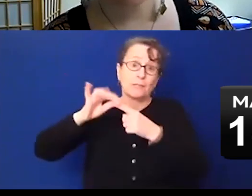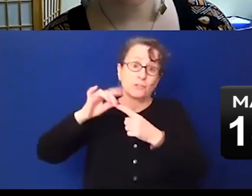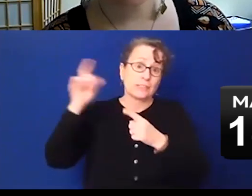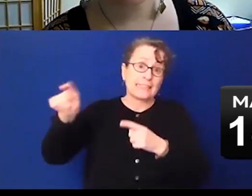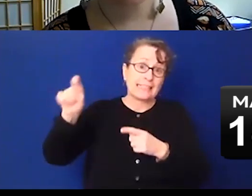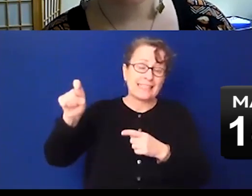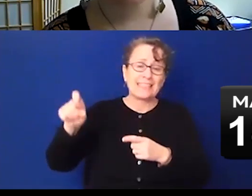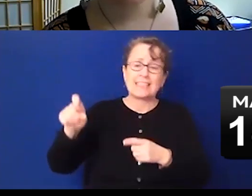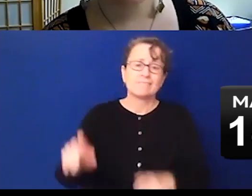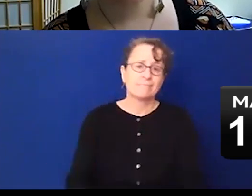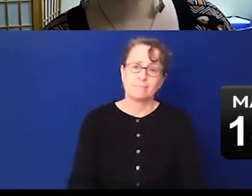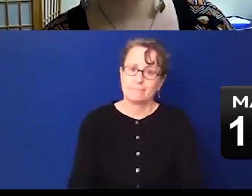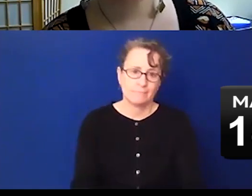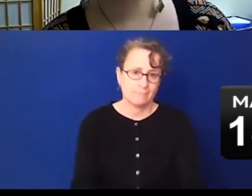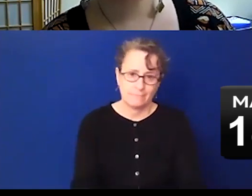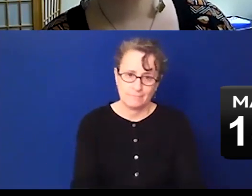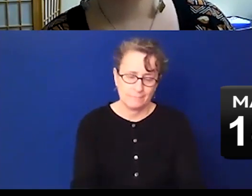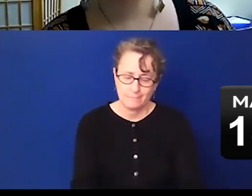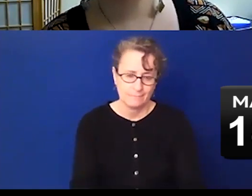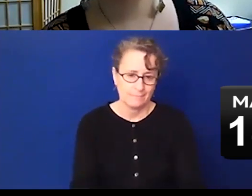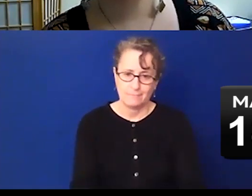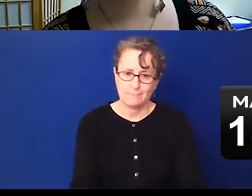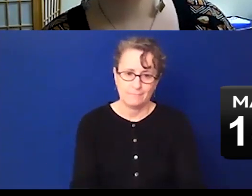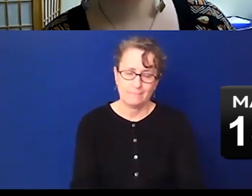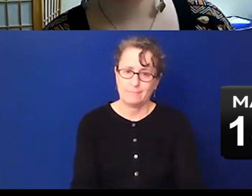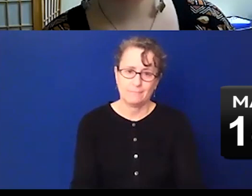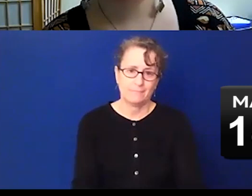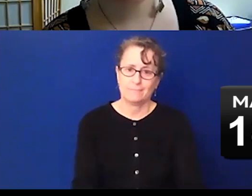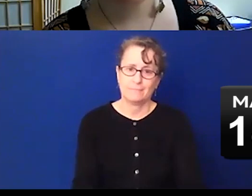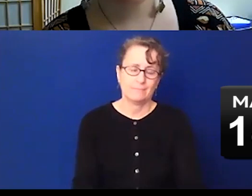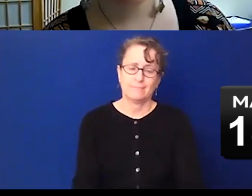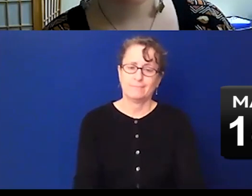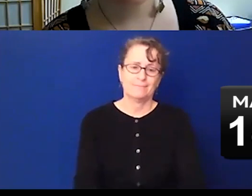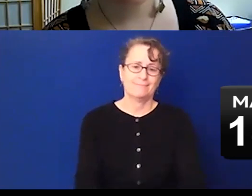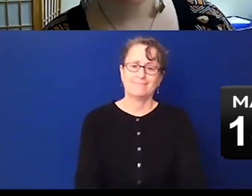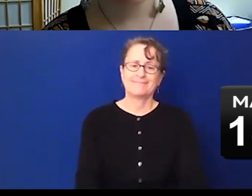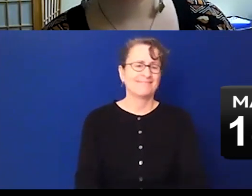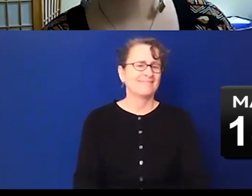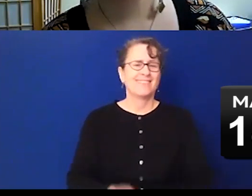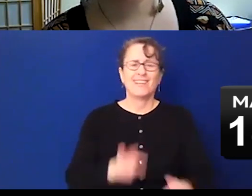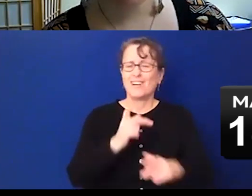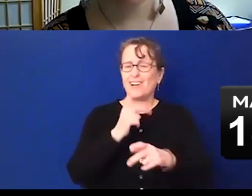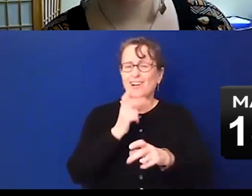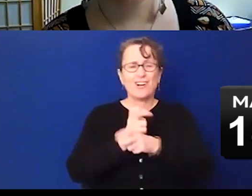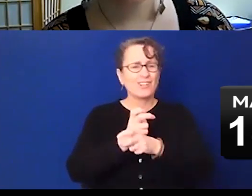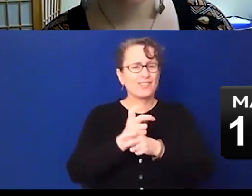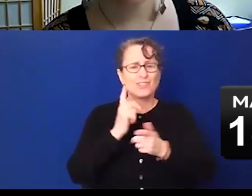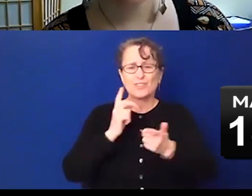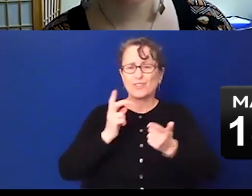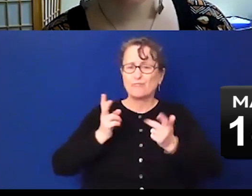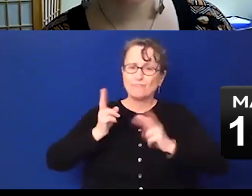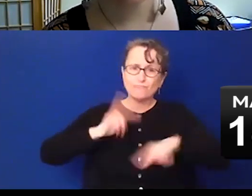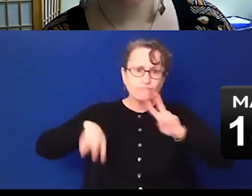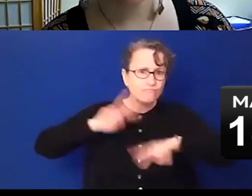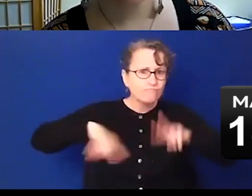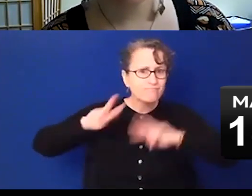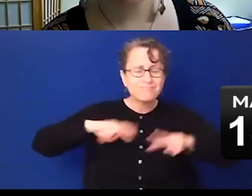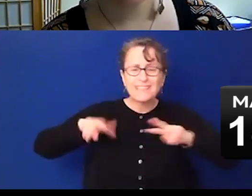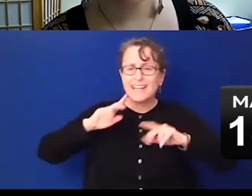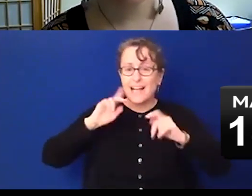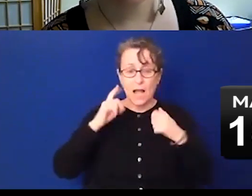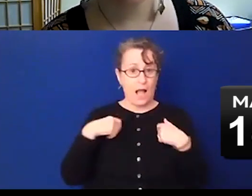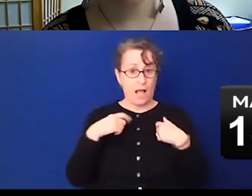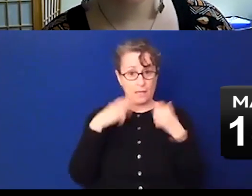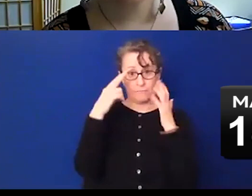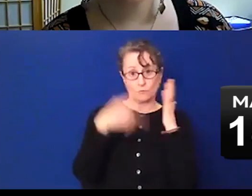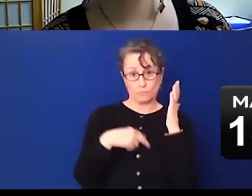moves us into territory that for, you know, as far as oversight of this, right, it's going to be my job to look at your logs.